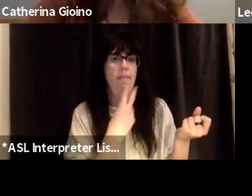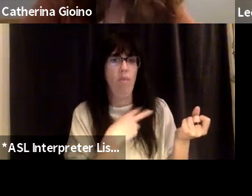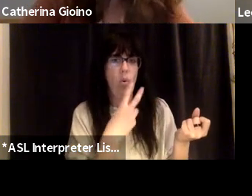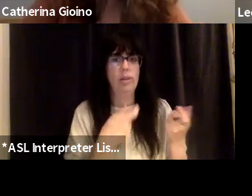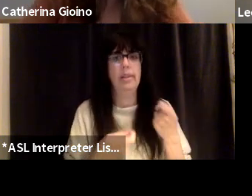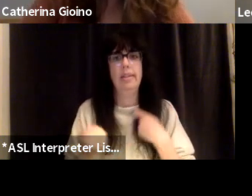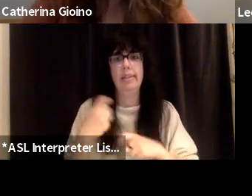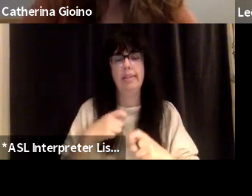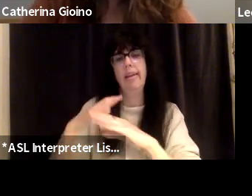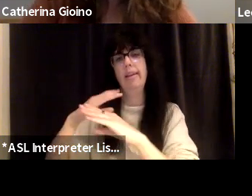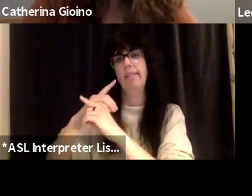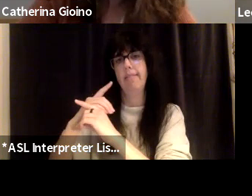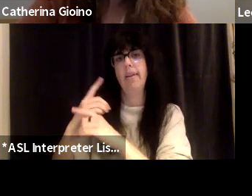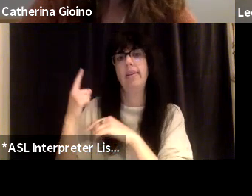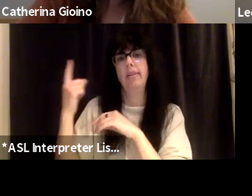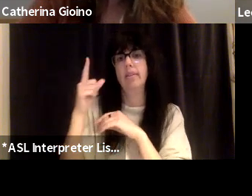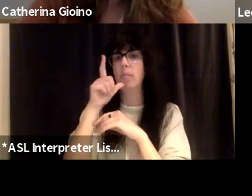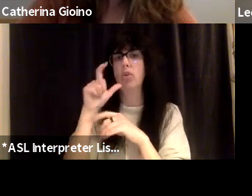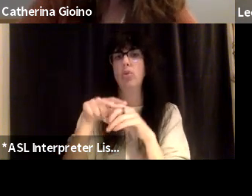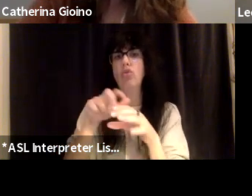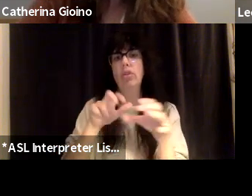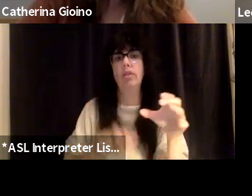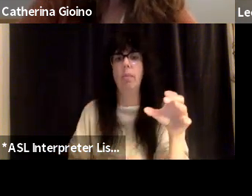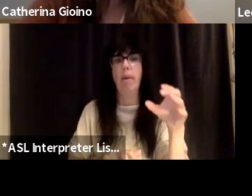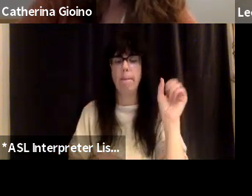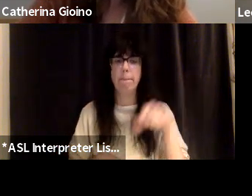defending someone who should absolutely step out of this very place.